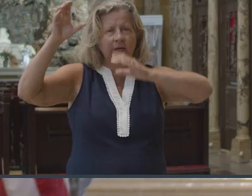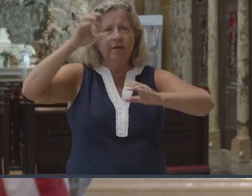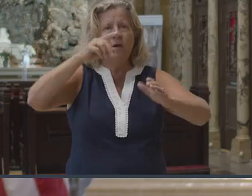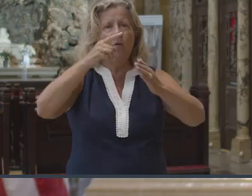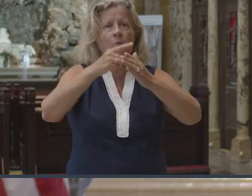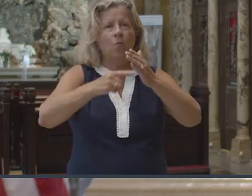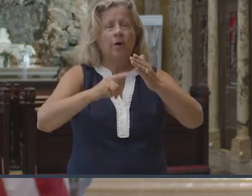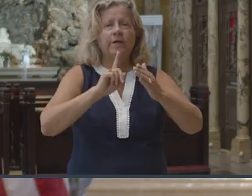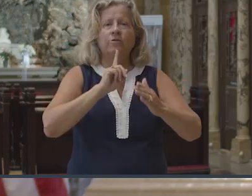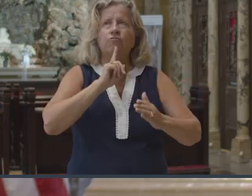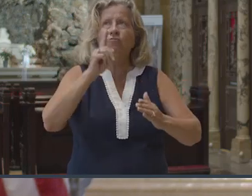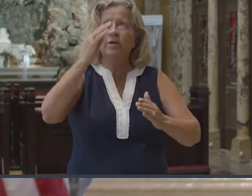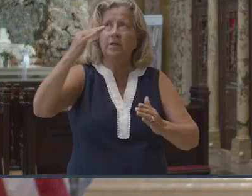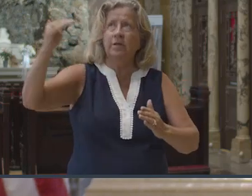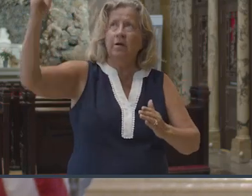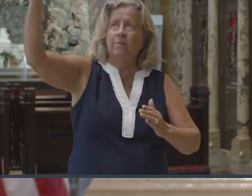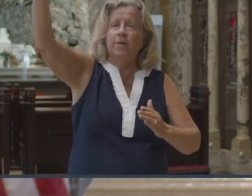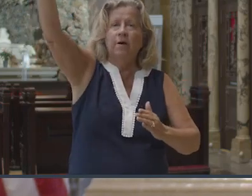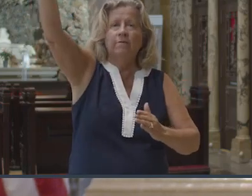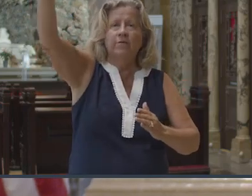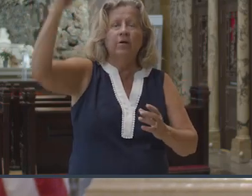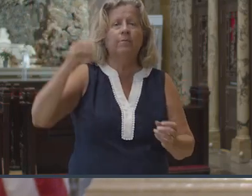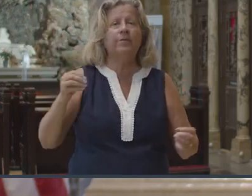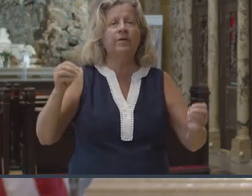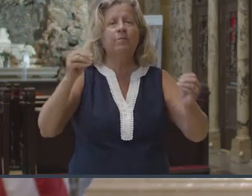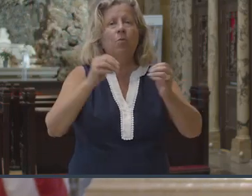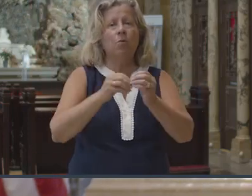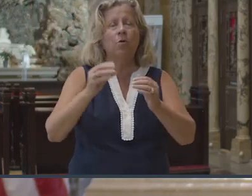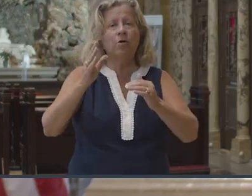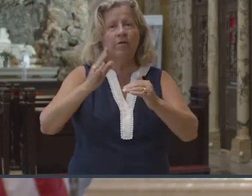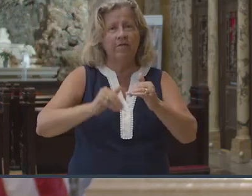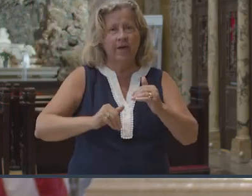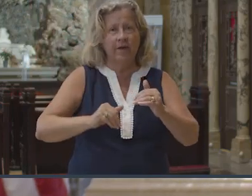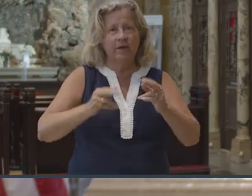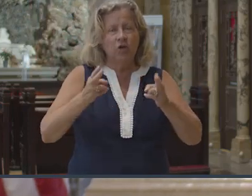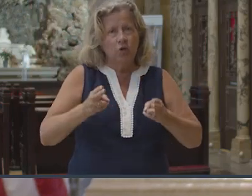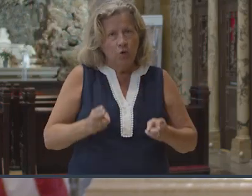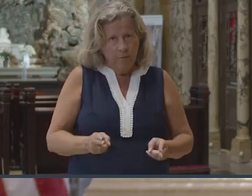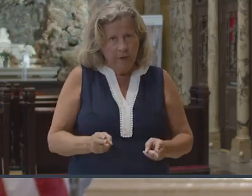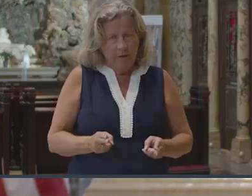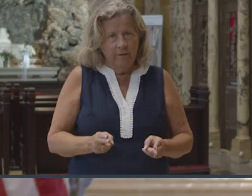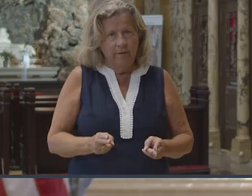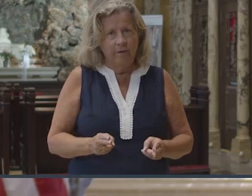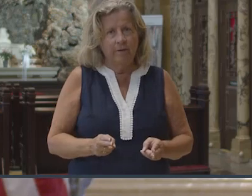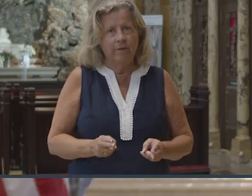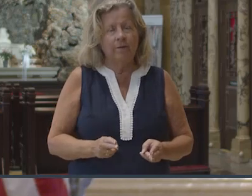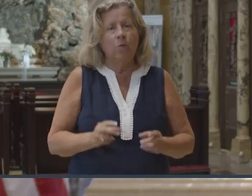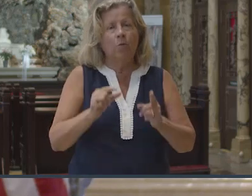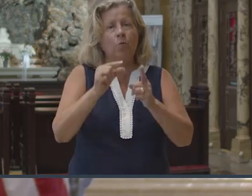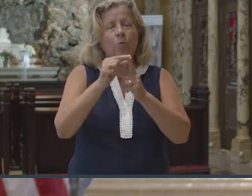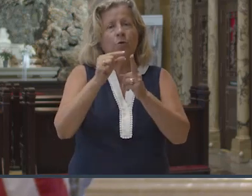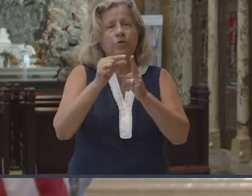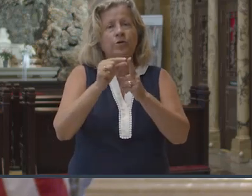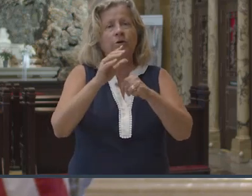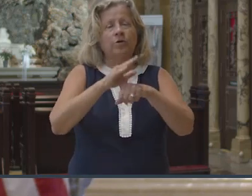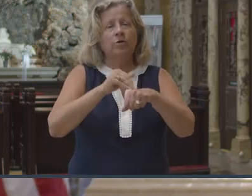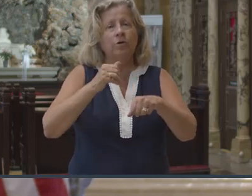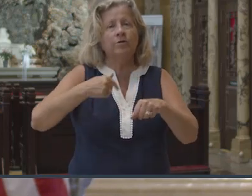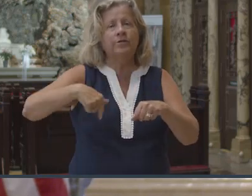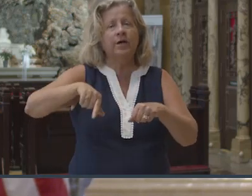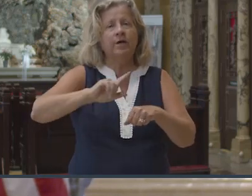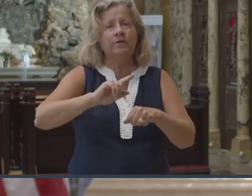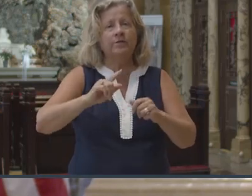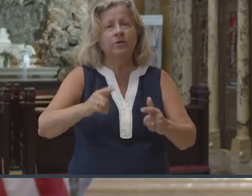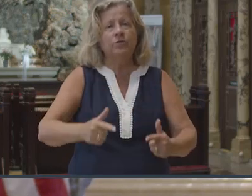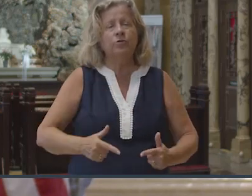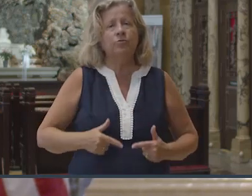It calls us to be more than we are. In the words of St. Francis, calls us to live fully,